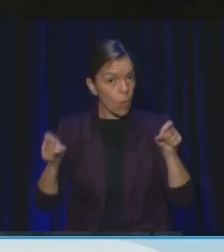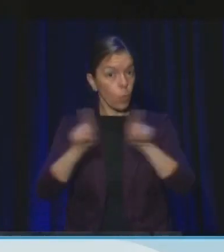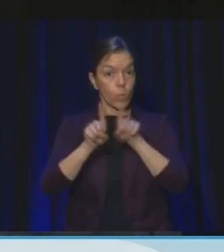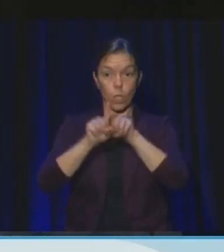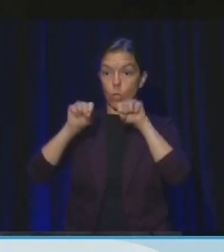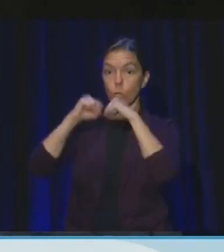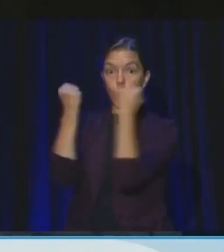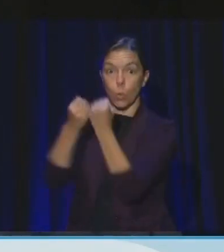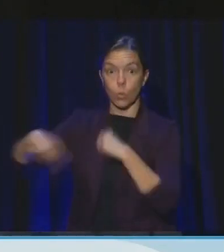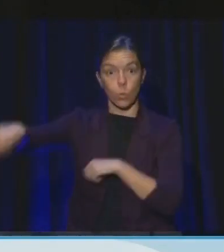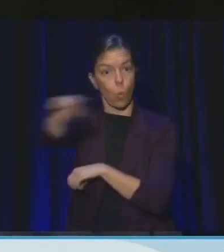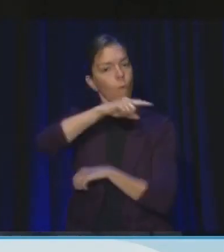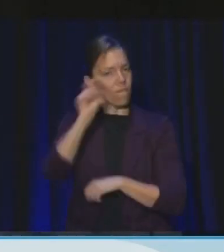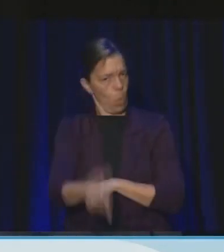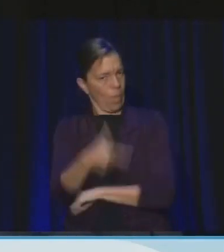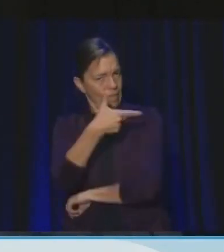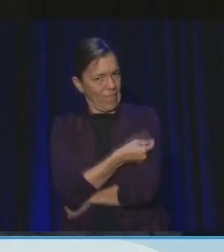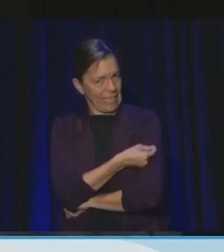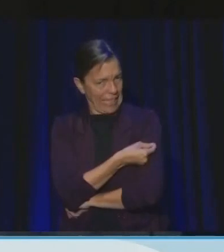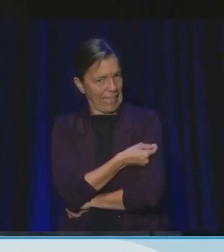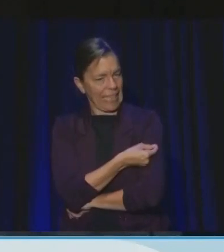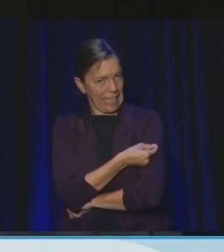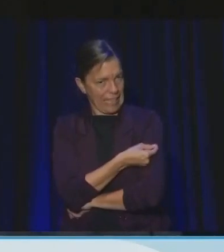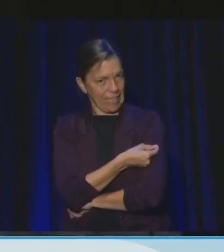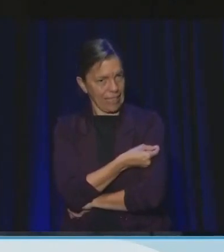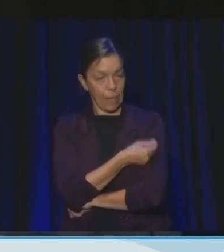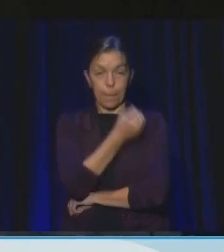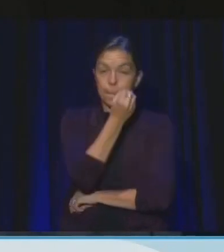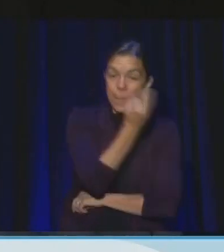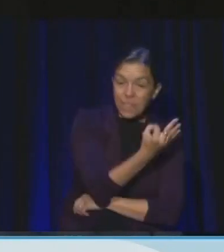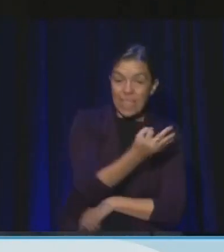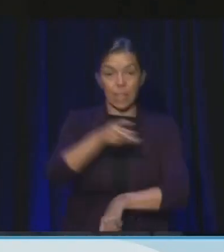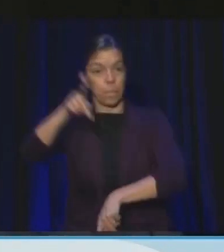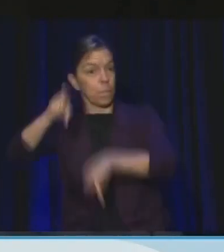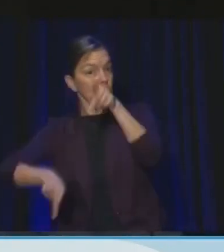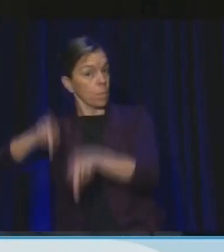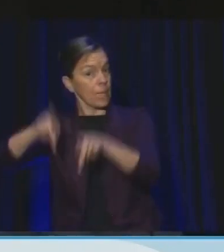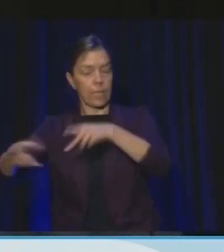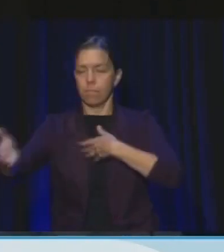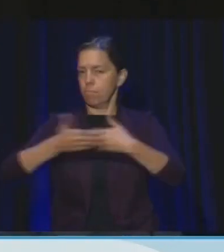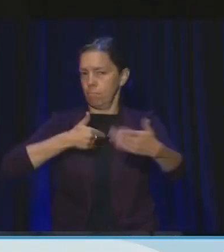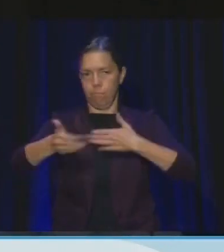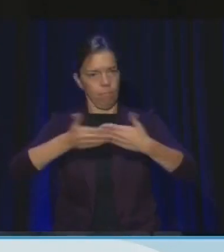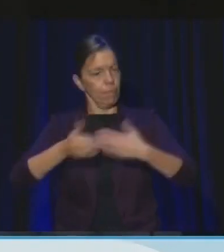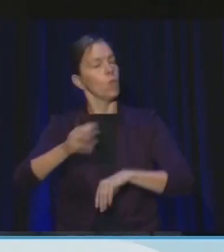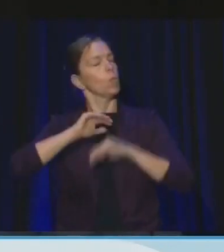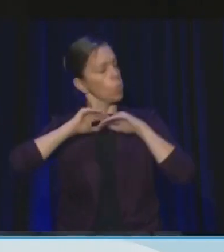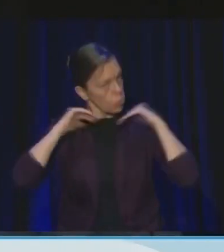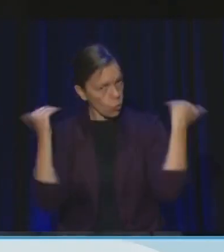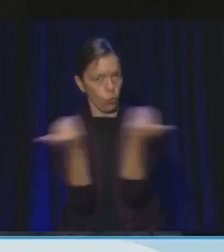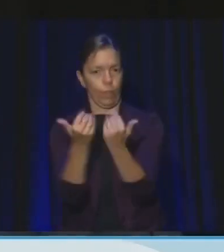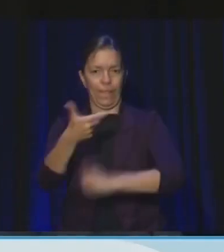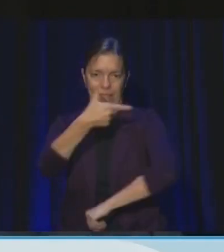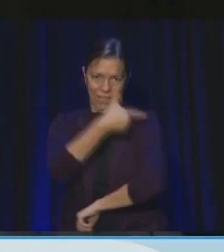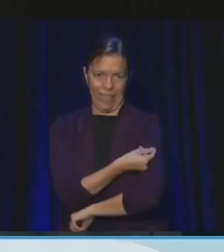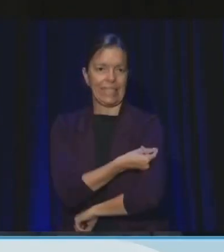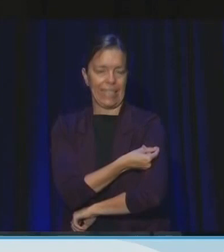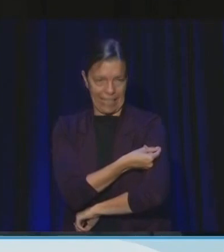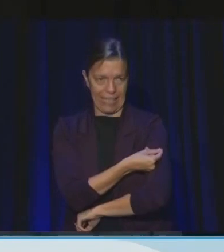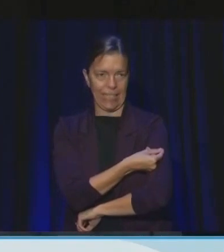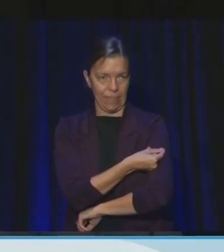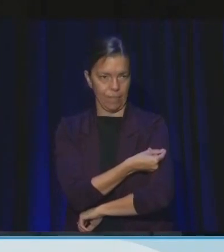both those public and private. Our health care as I said is already